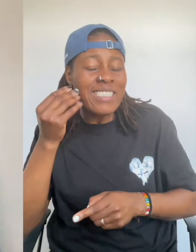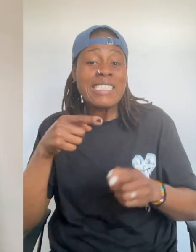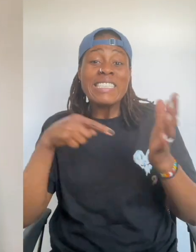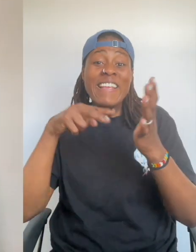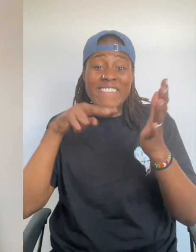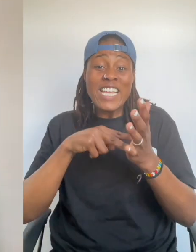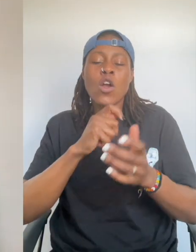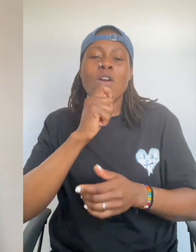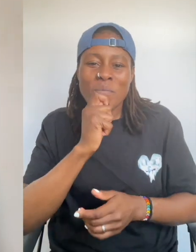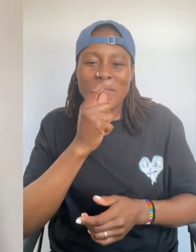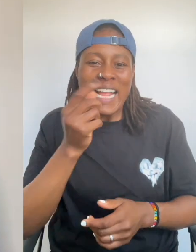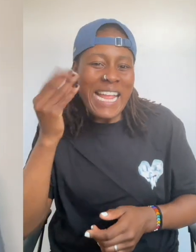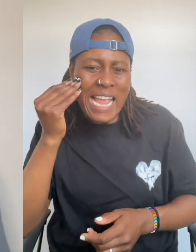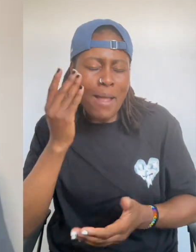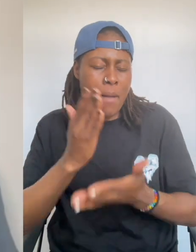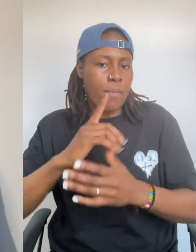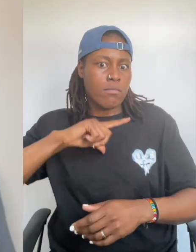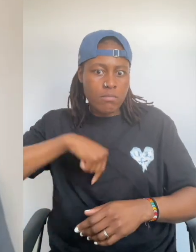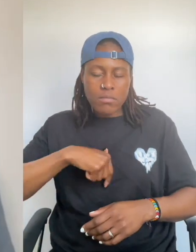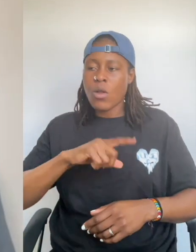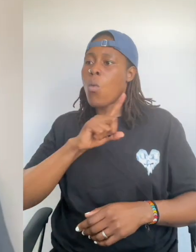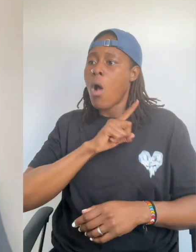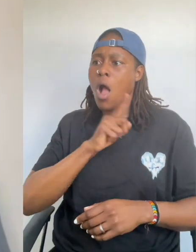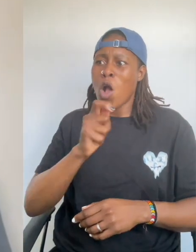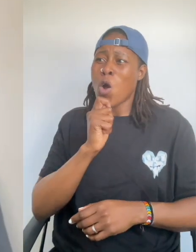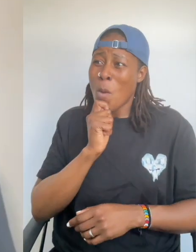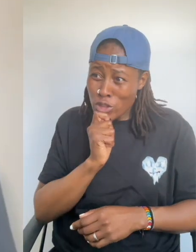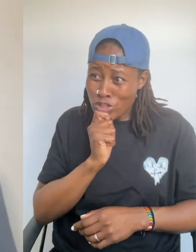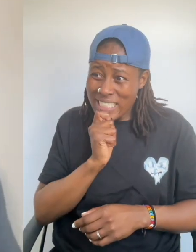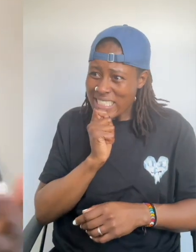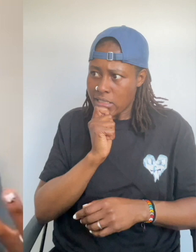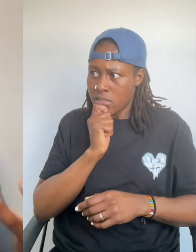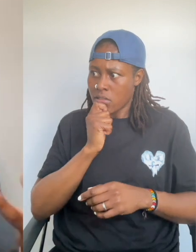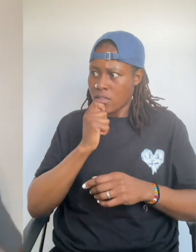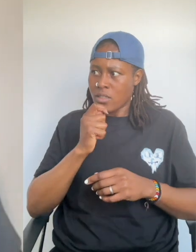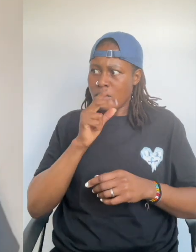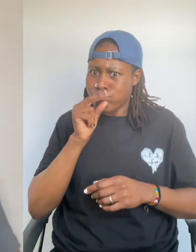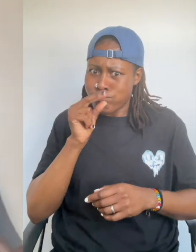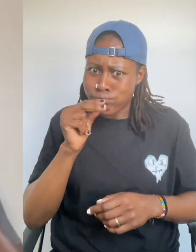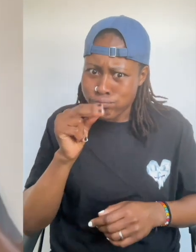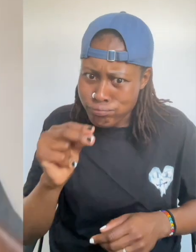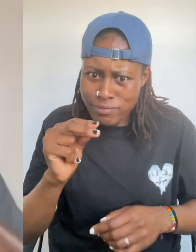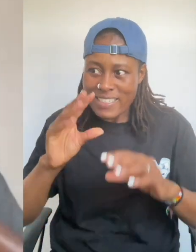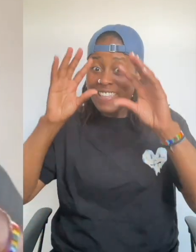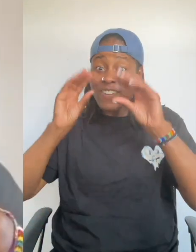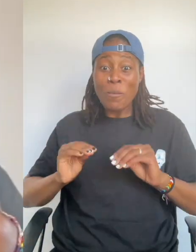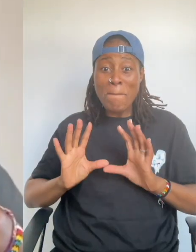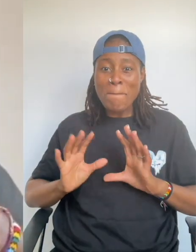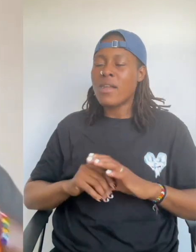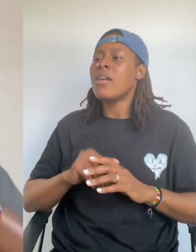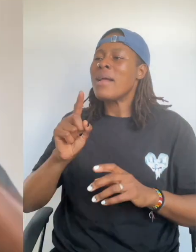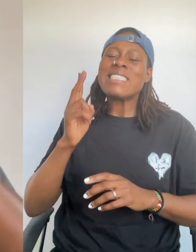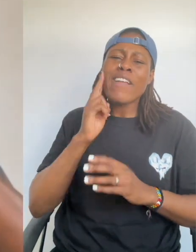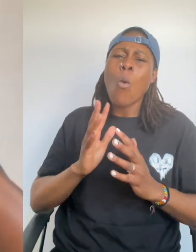telly, so that's a bit of a relief because, you know, the commentary, you know, it's non-stop really. But I think, you know,